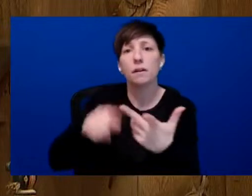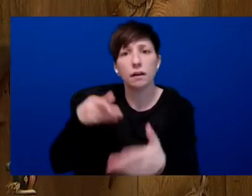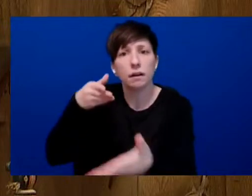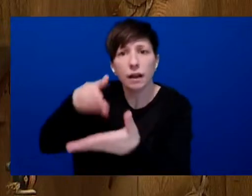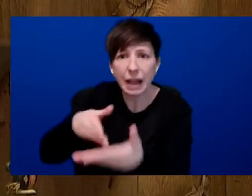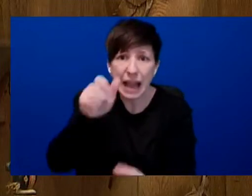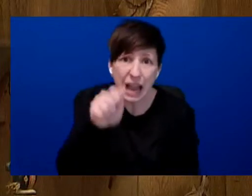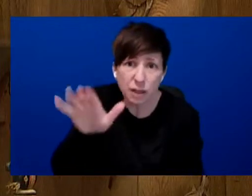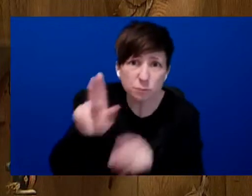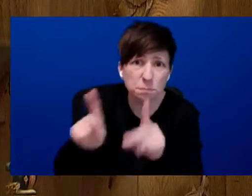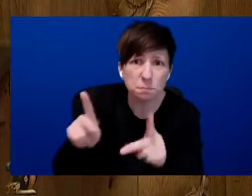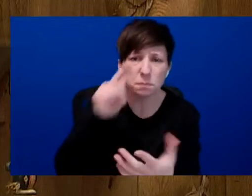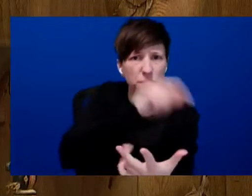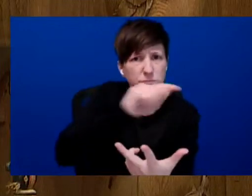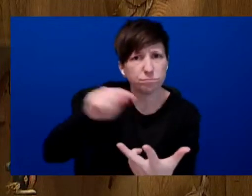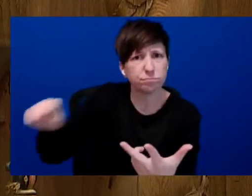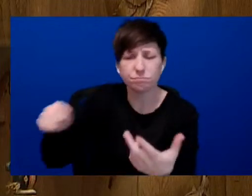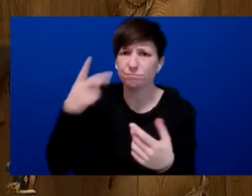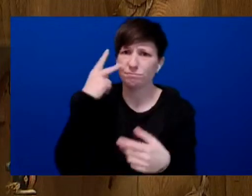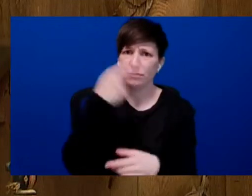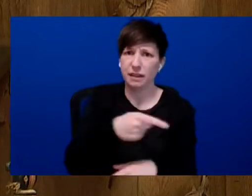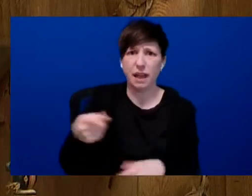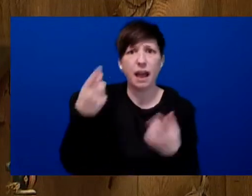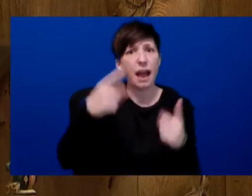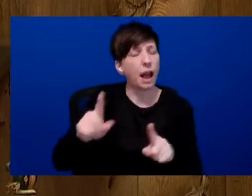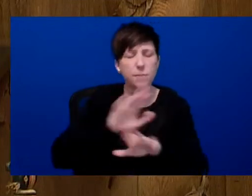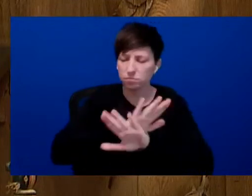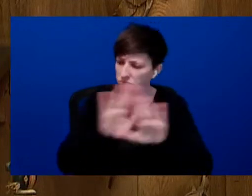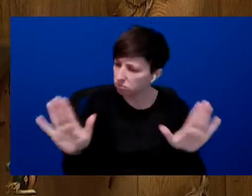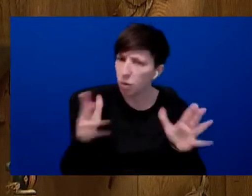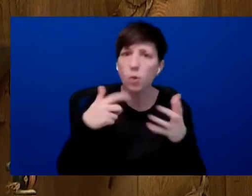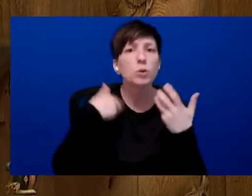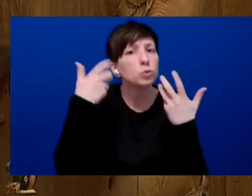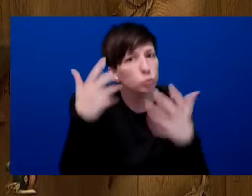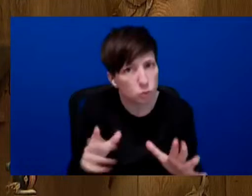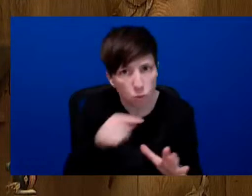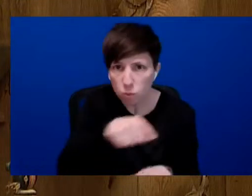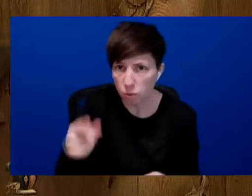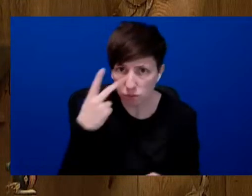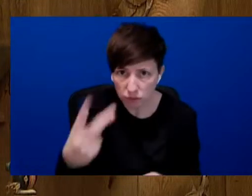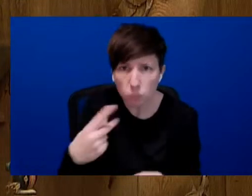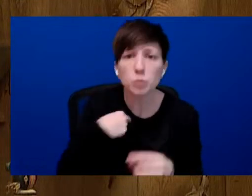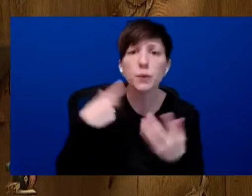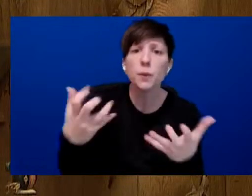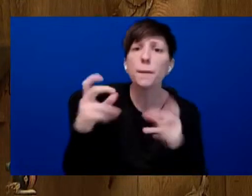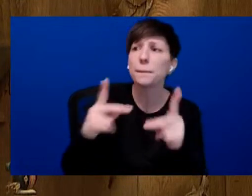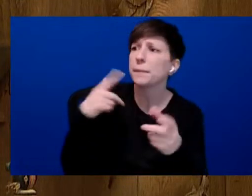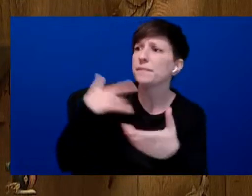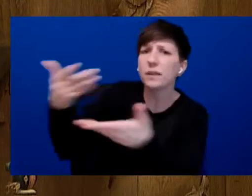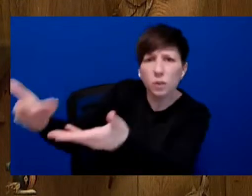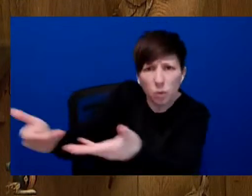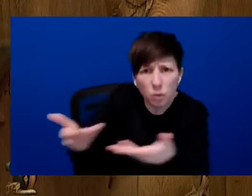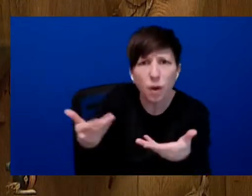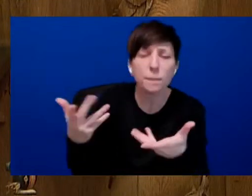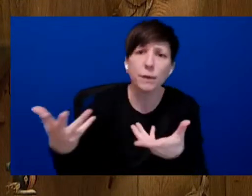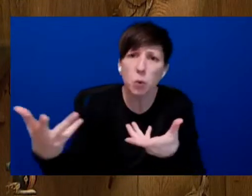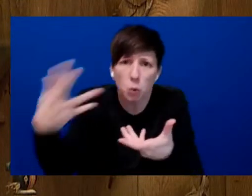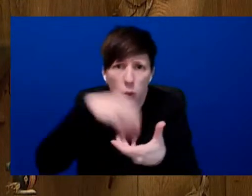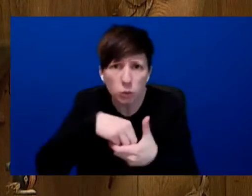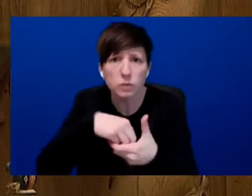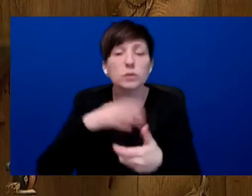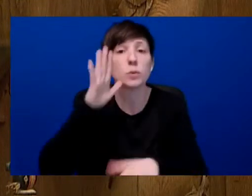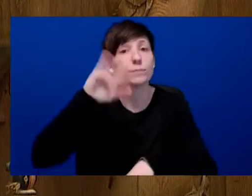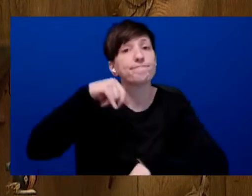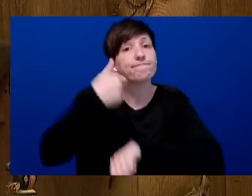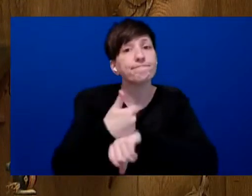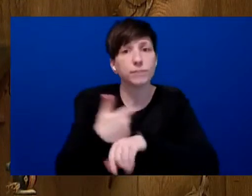will build on the work being done to make BC a more welcoming and inclusive place by introducing new anti-racism